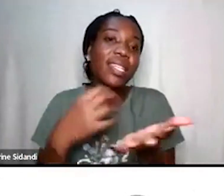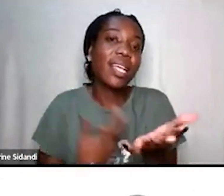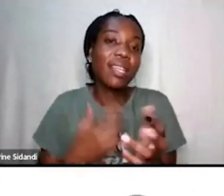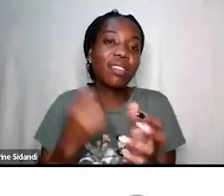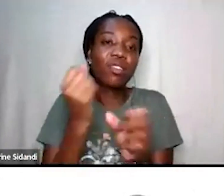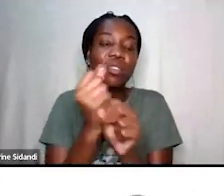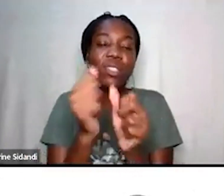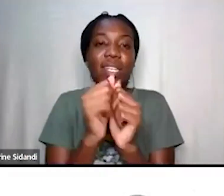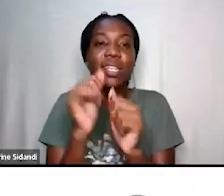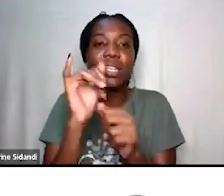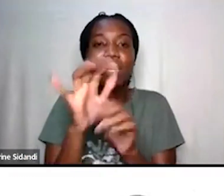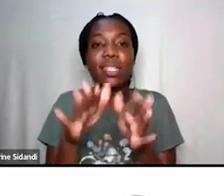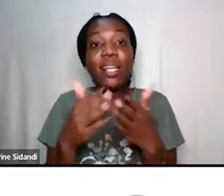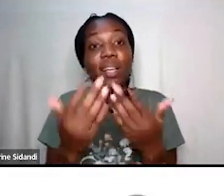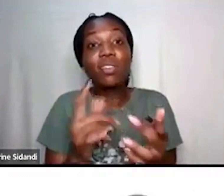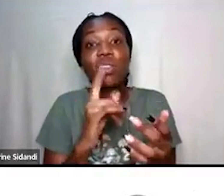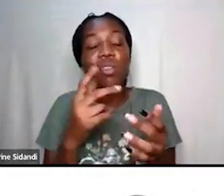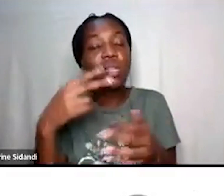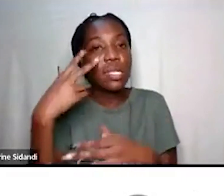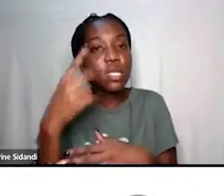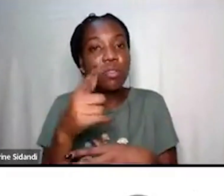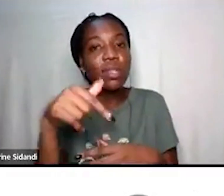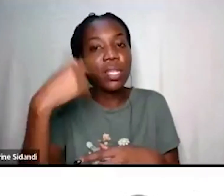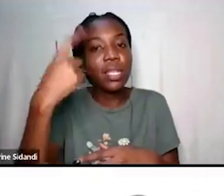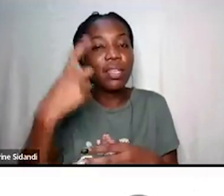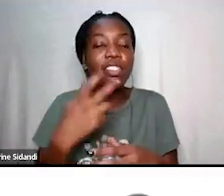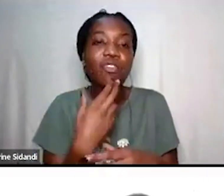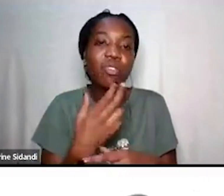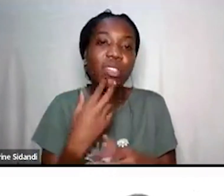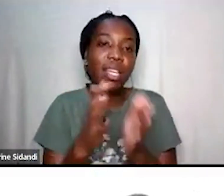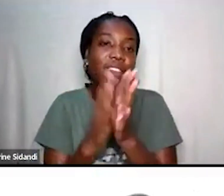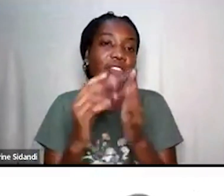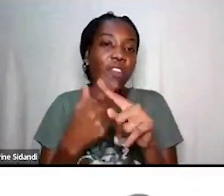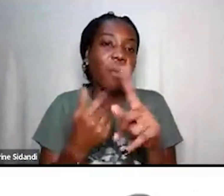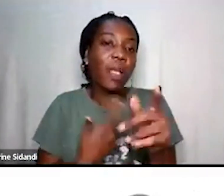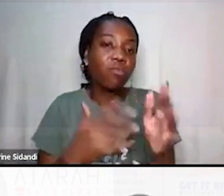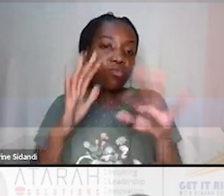So see you next week, Tuesday. And from us, it's good